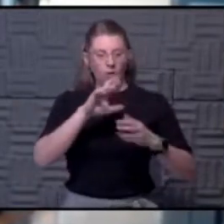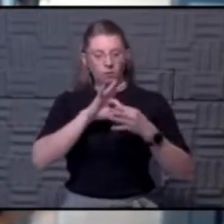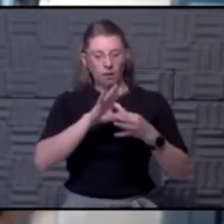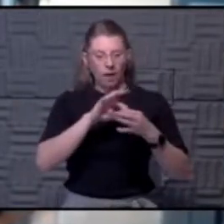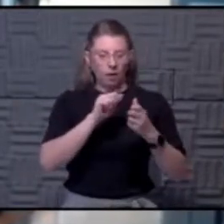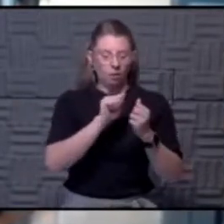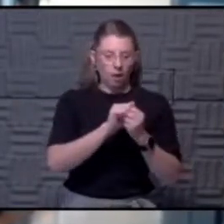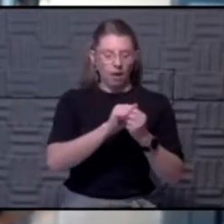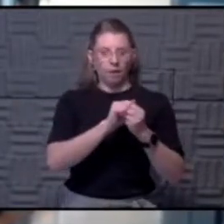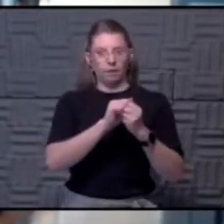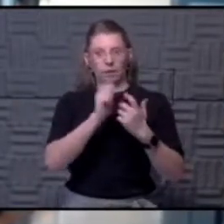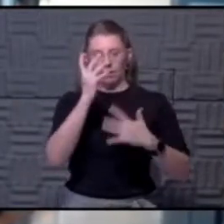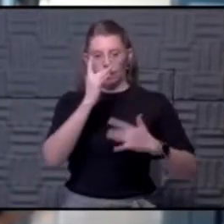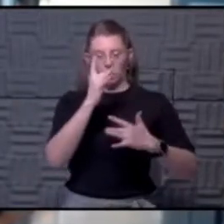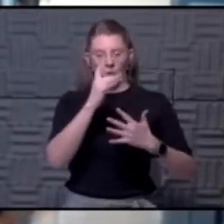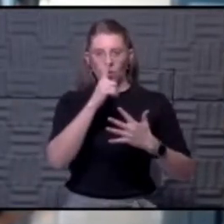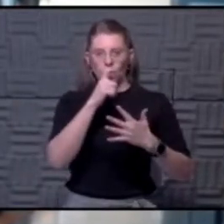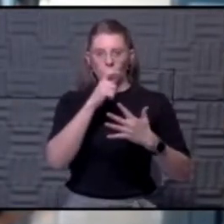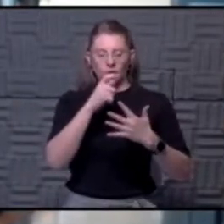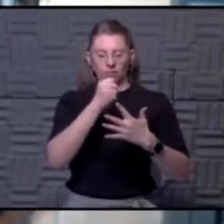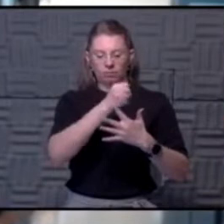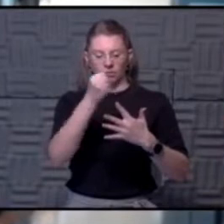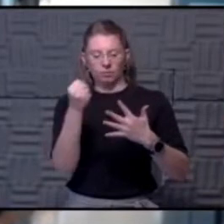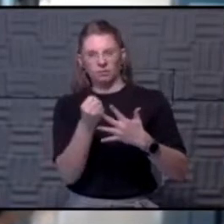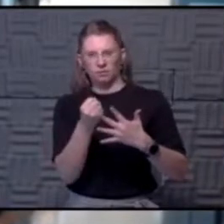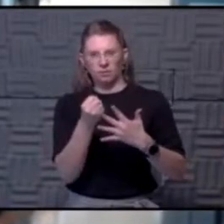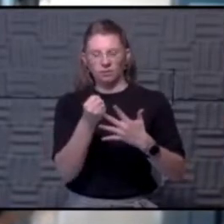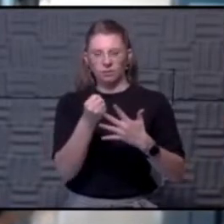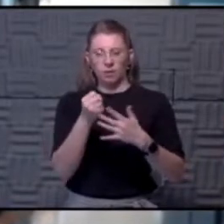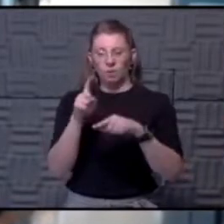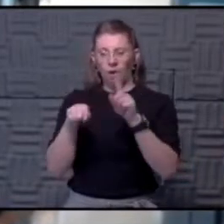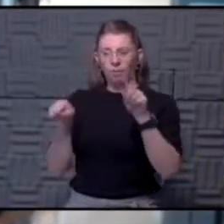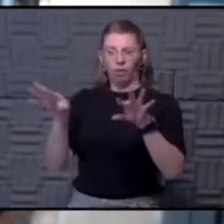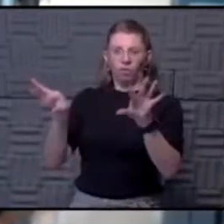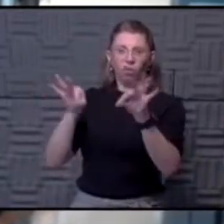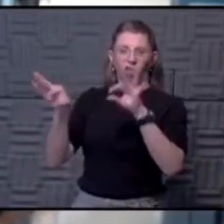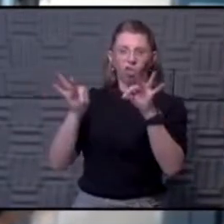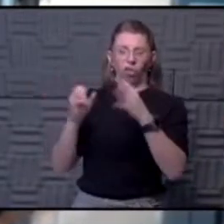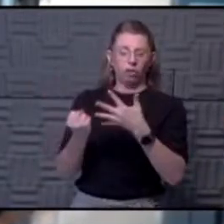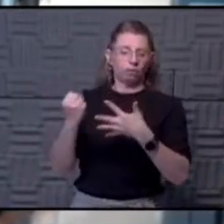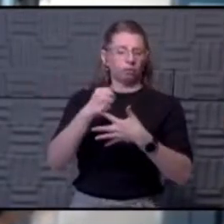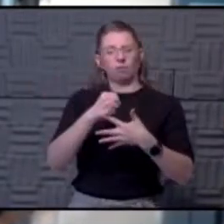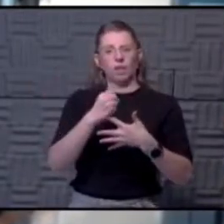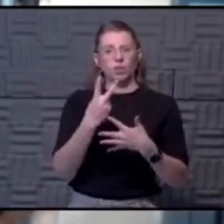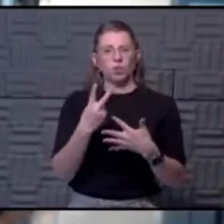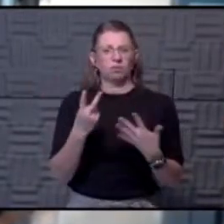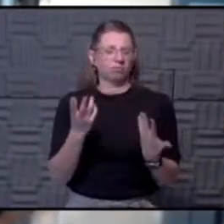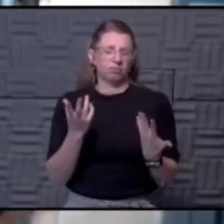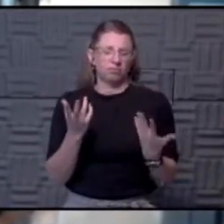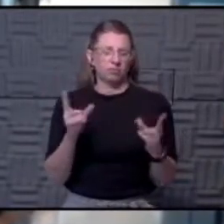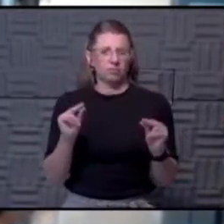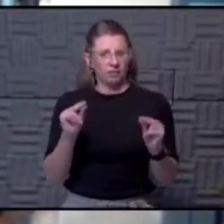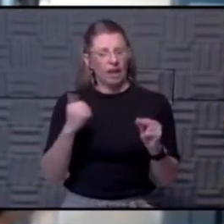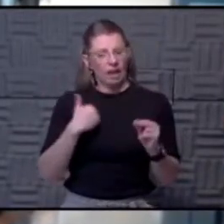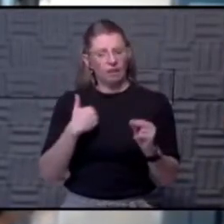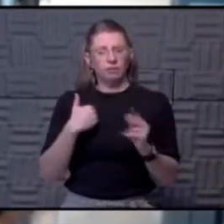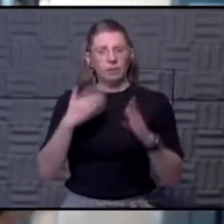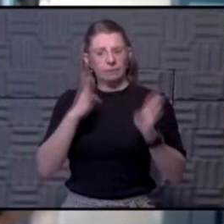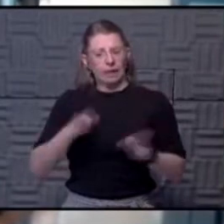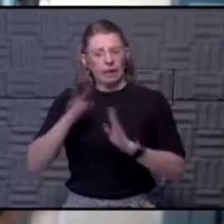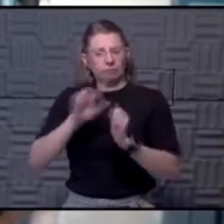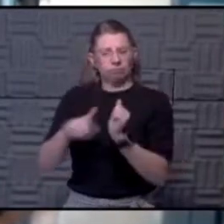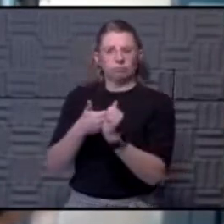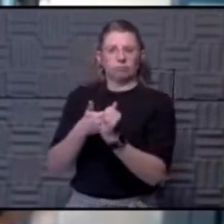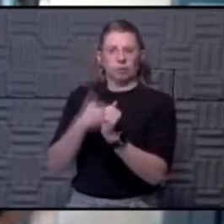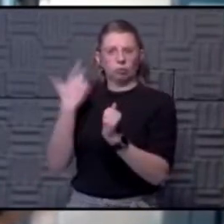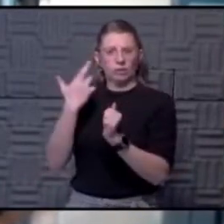grounds do you move somebody to a lower phase? Because it wasn't randomly selected that they are in phase 2. A very fundamental question, and we haven't talked